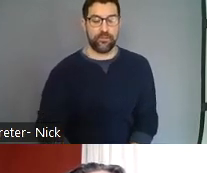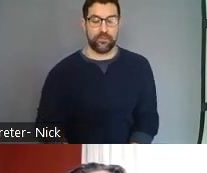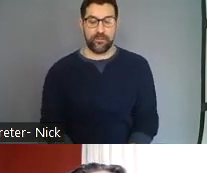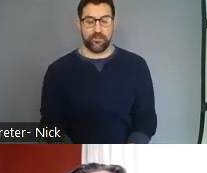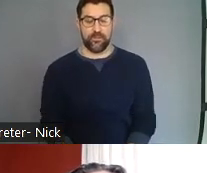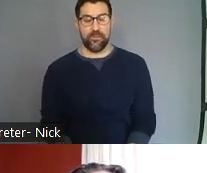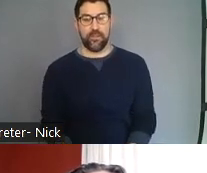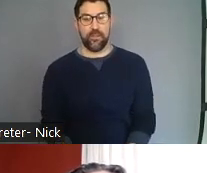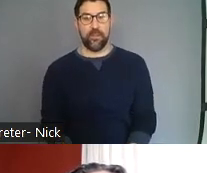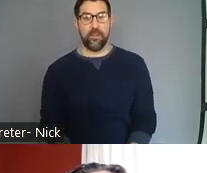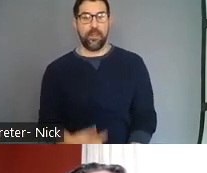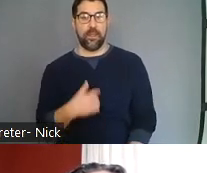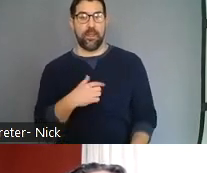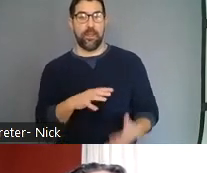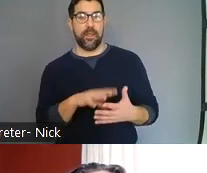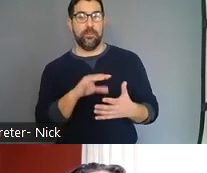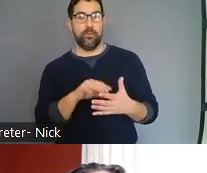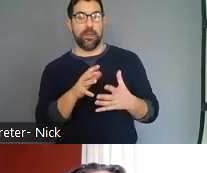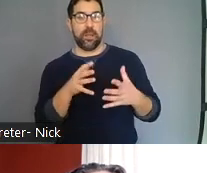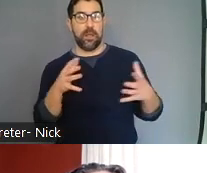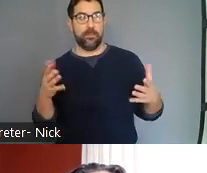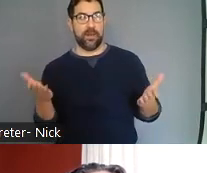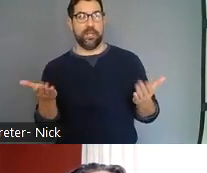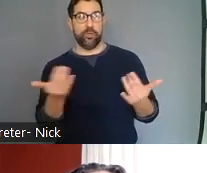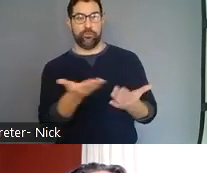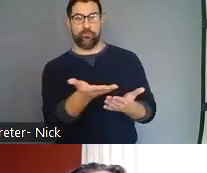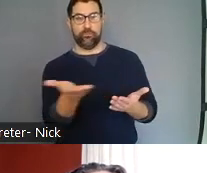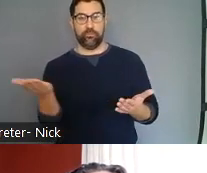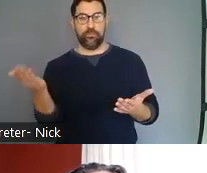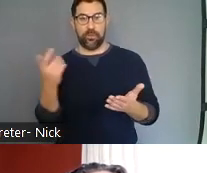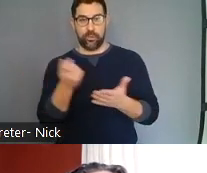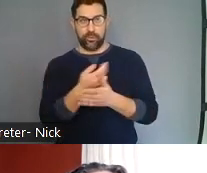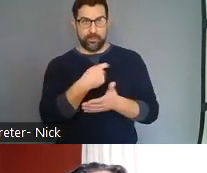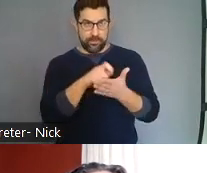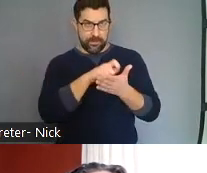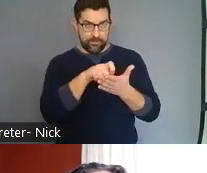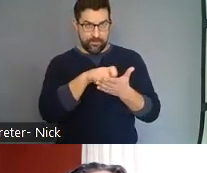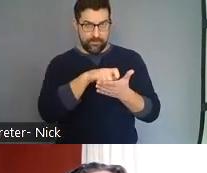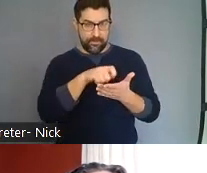I'm also learning a lot just right now, just being here. That's why you see my pen moving sometimes.